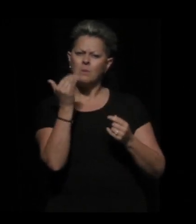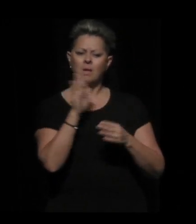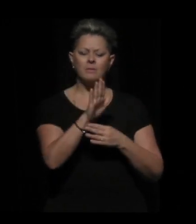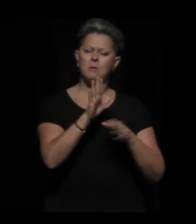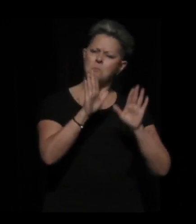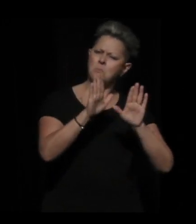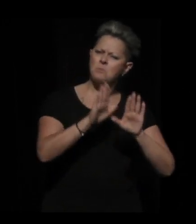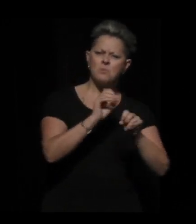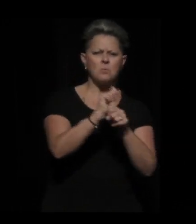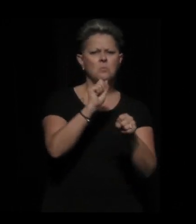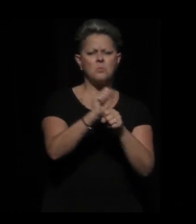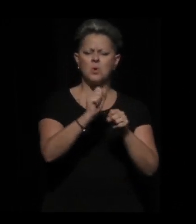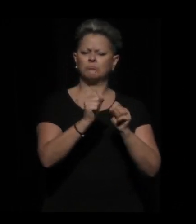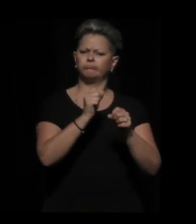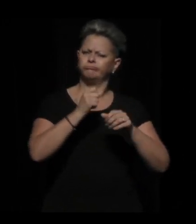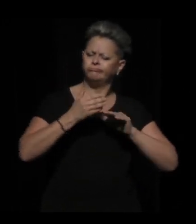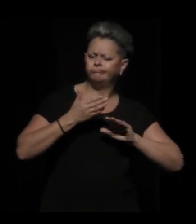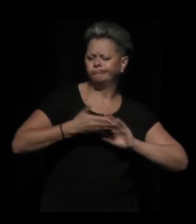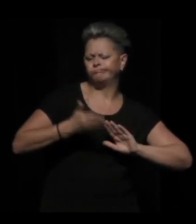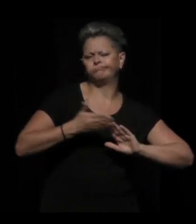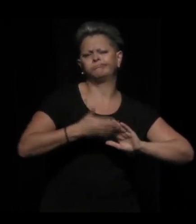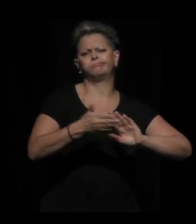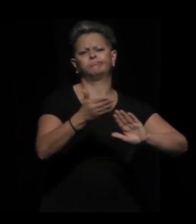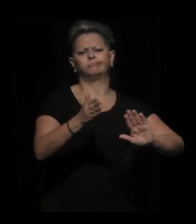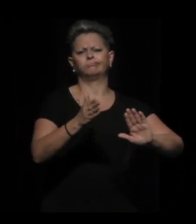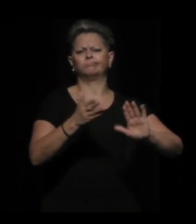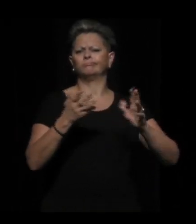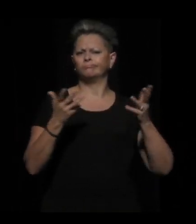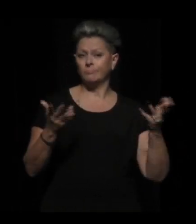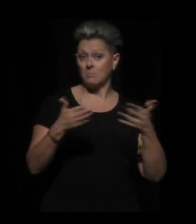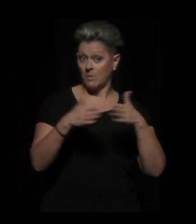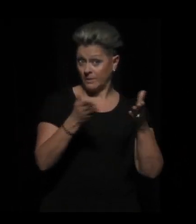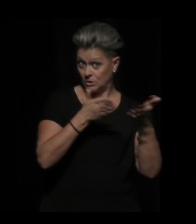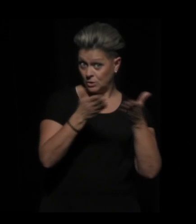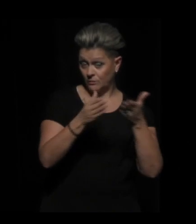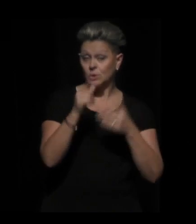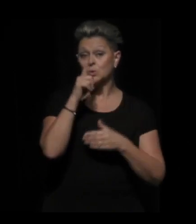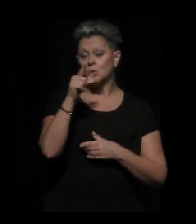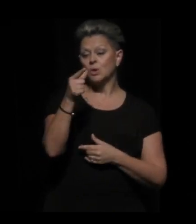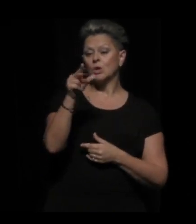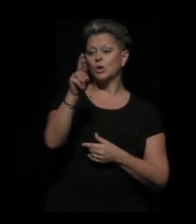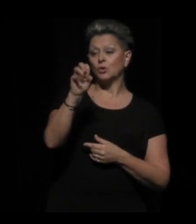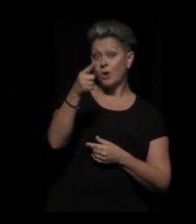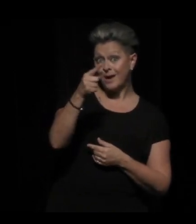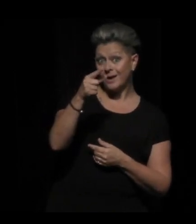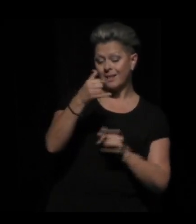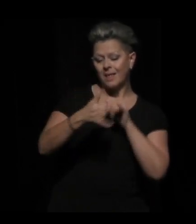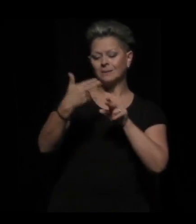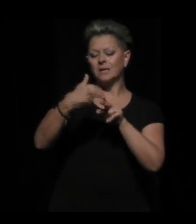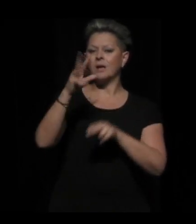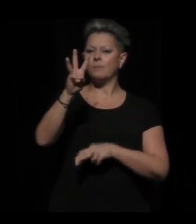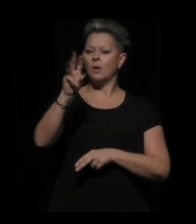have demonstrated excellence in public service. Greg Walsh.